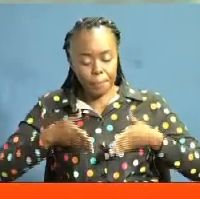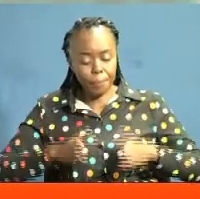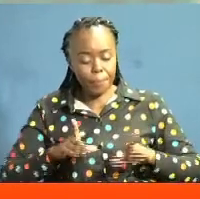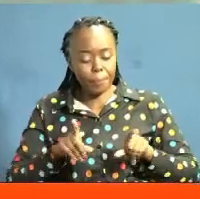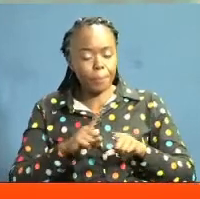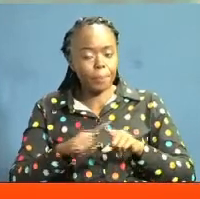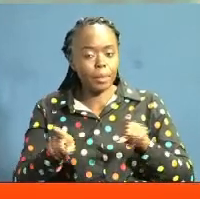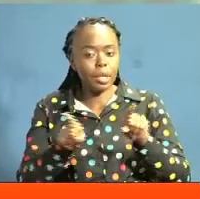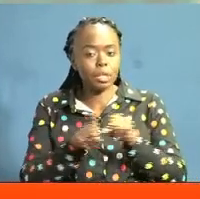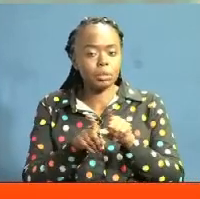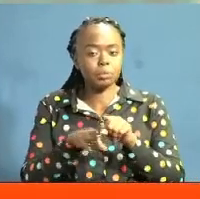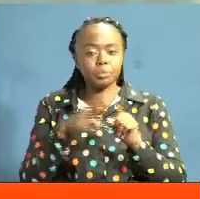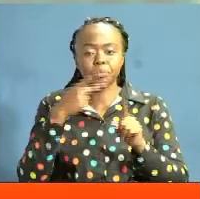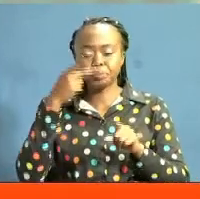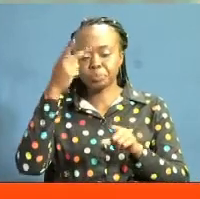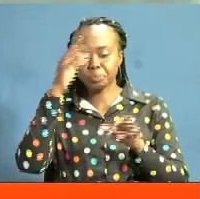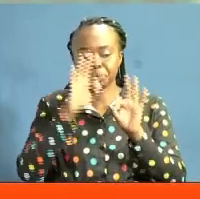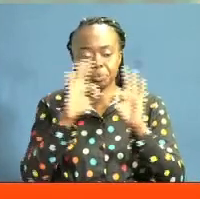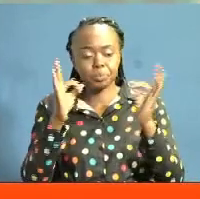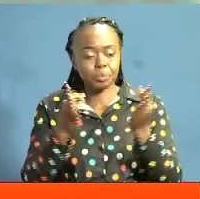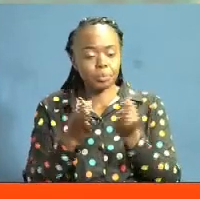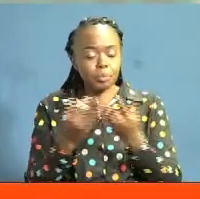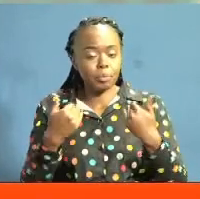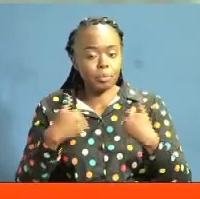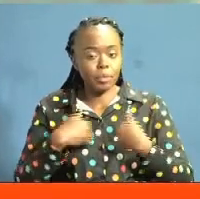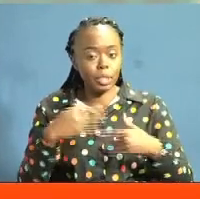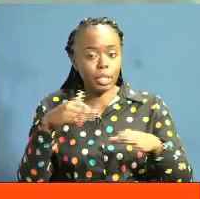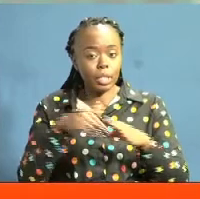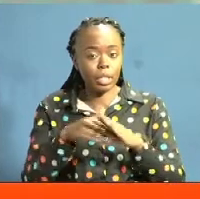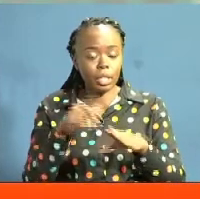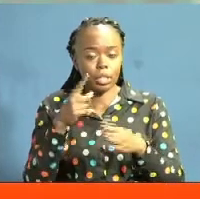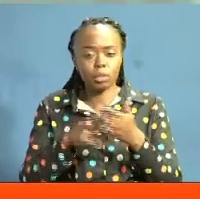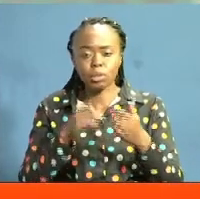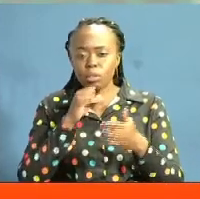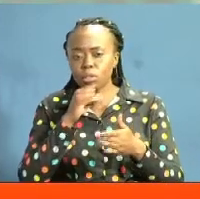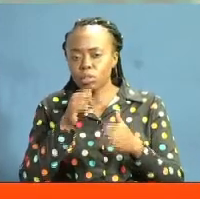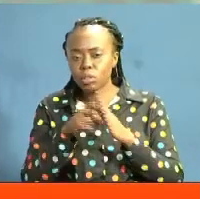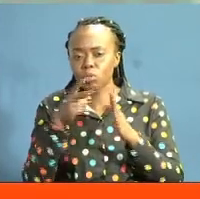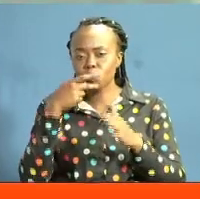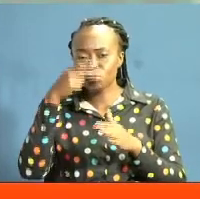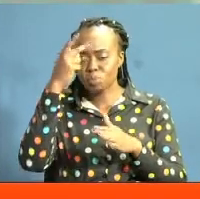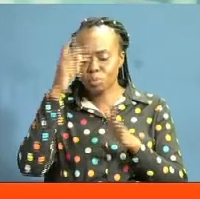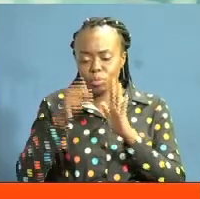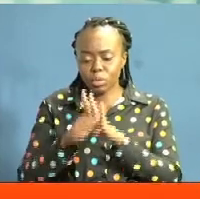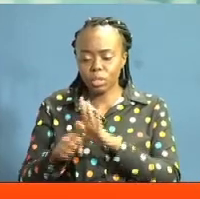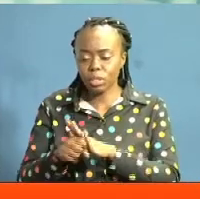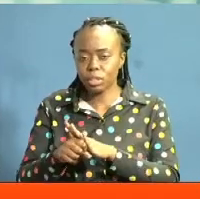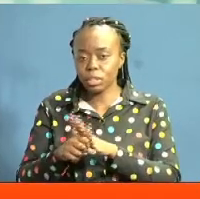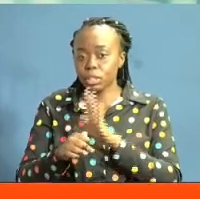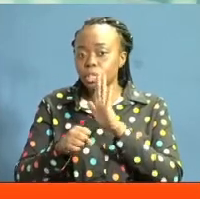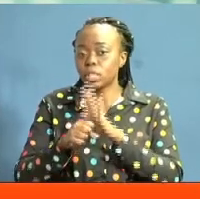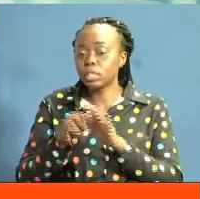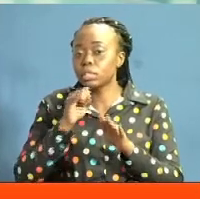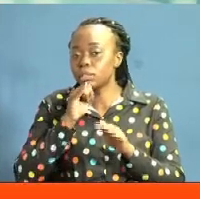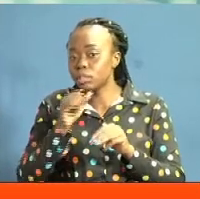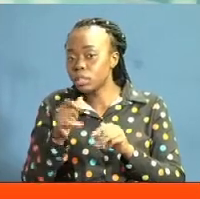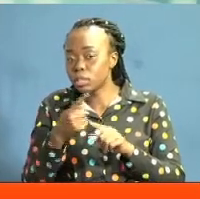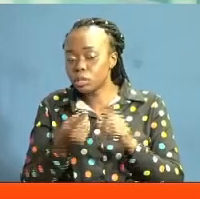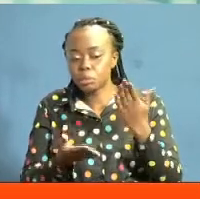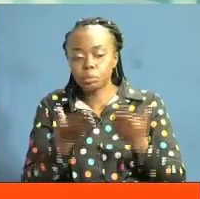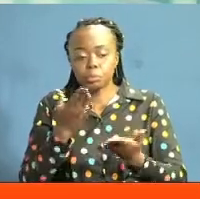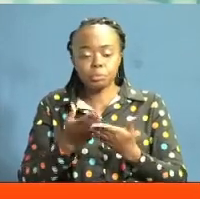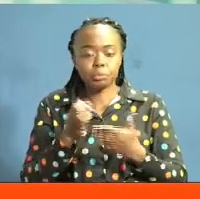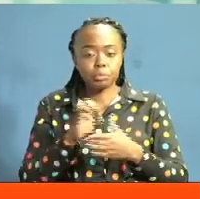the family setup, there is rejection. Can you tell us what is parental rejection? Rejection, by the way, parental rejection may